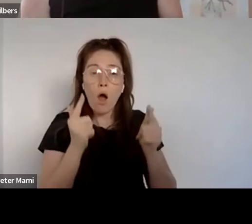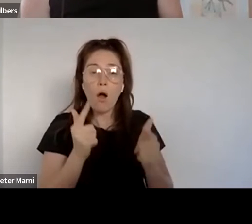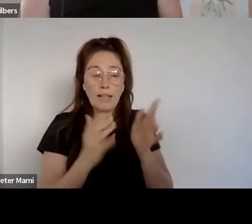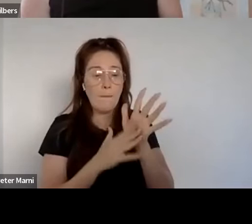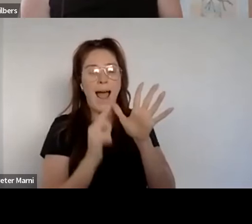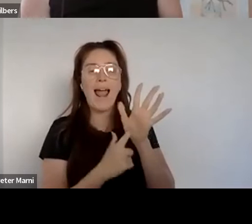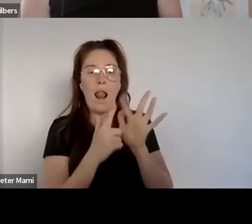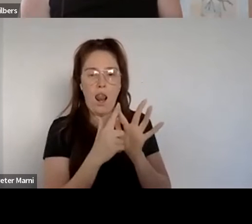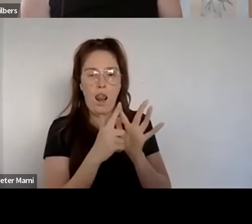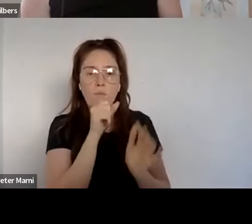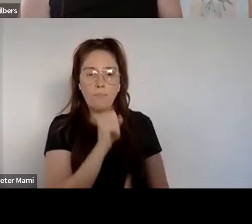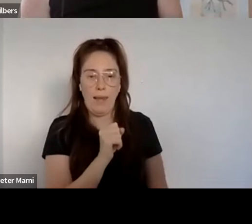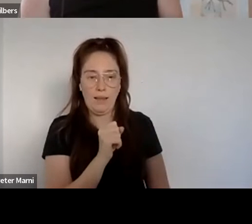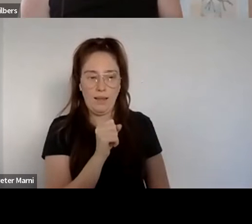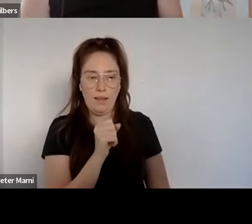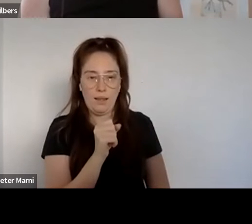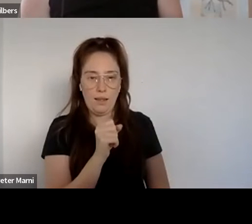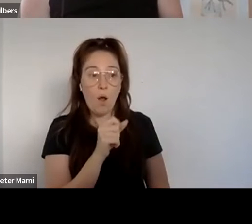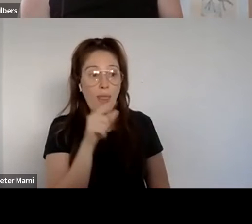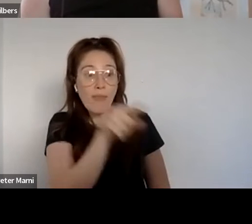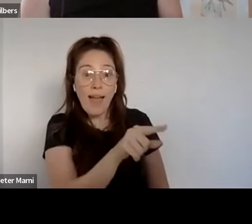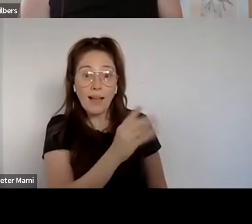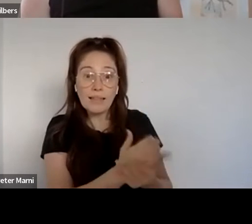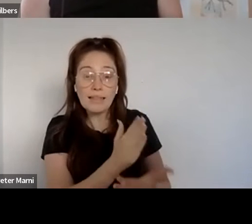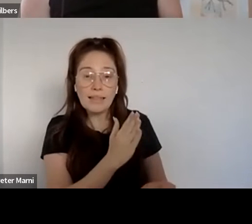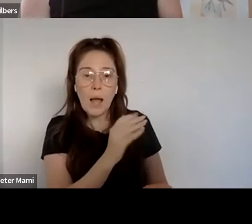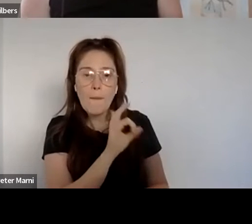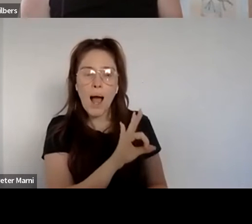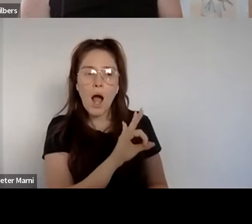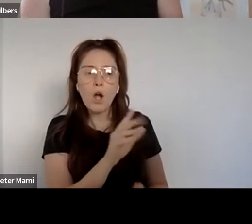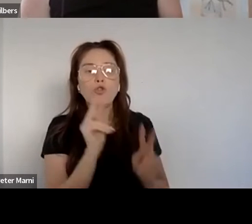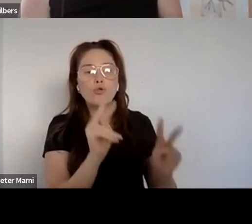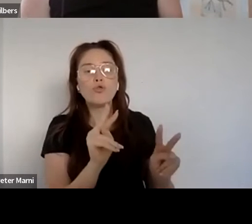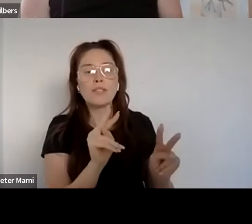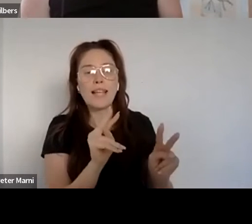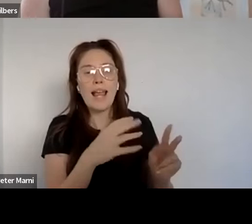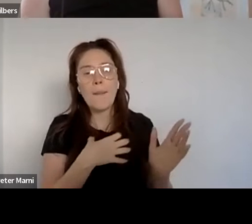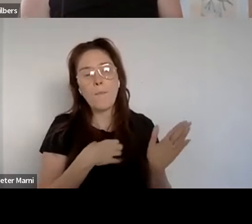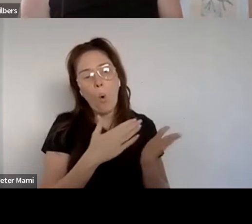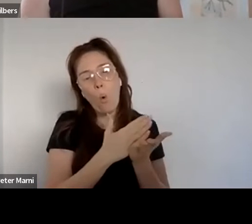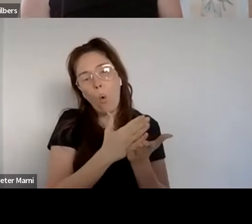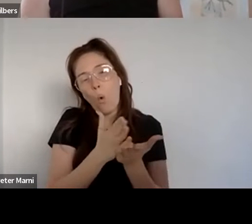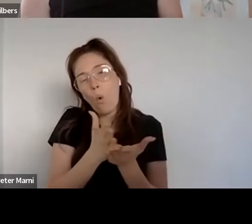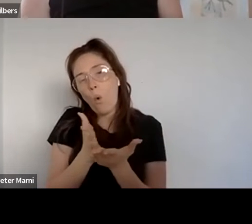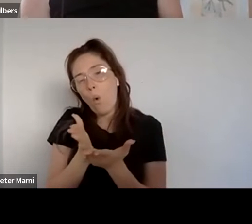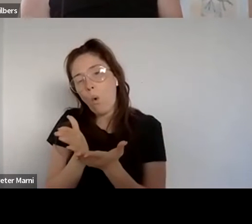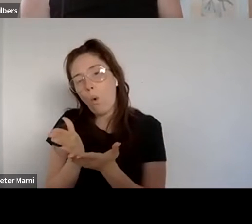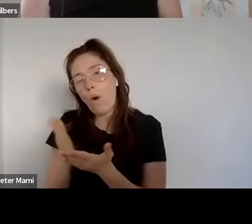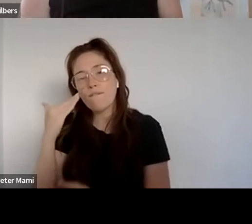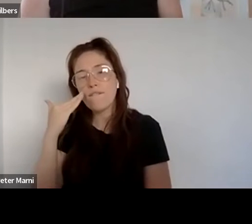not invisible, they were there, but the gender mix seemed to be very much skewed towards female